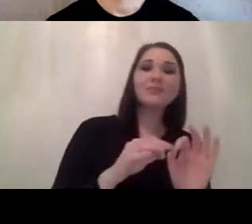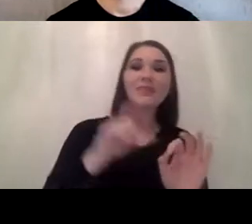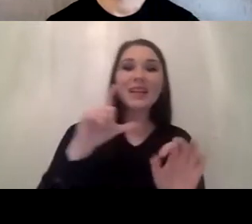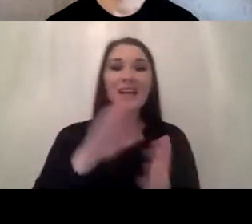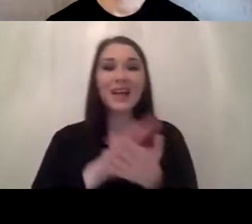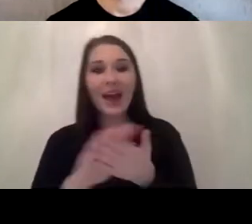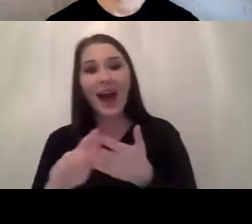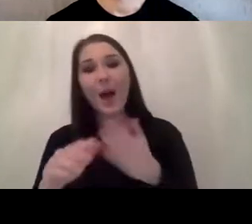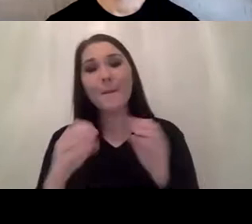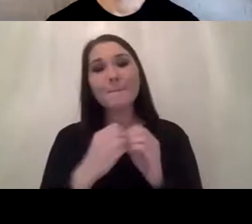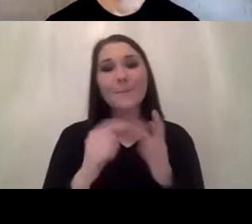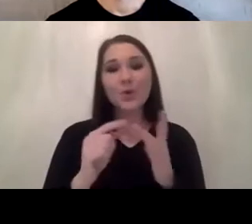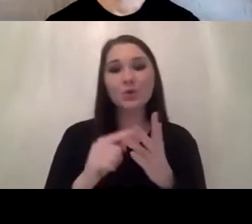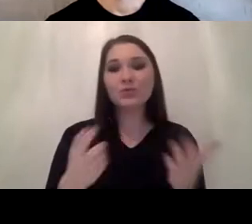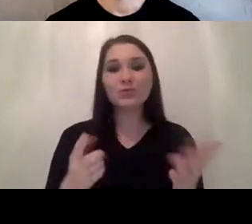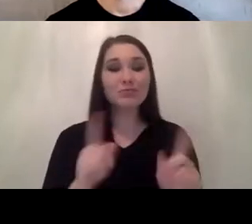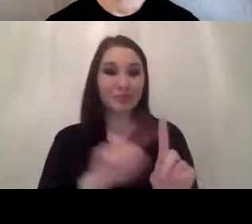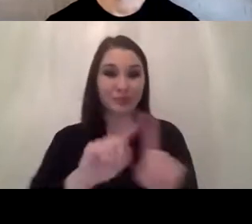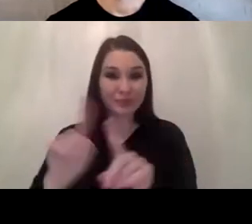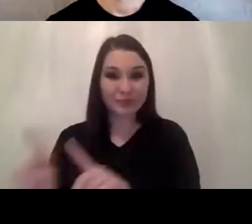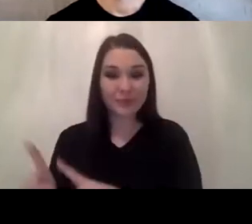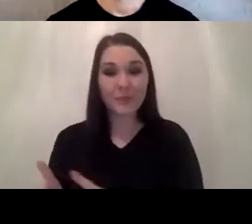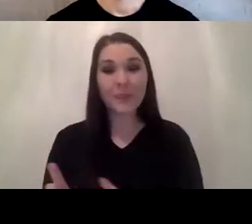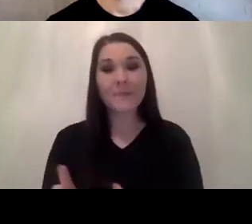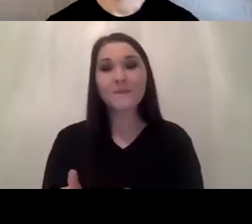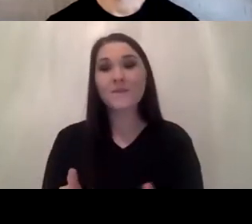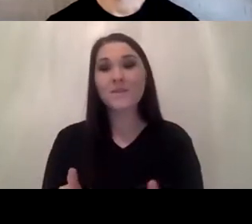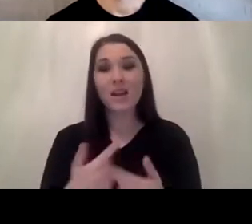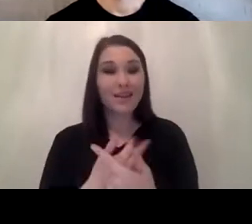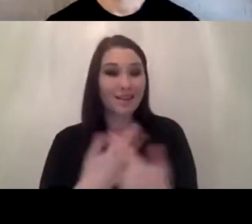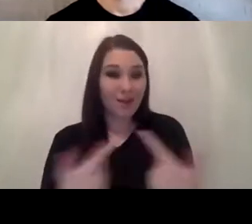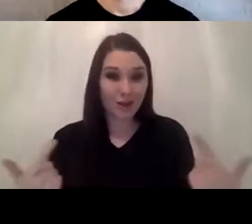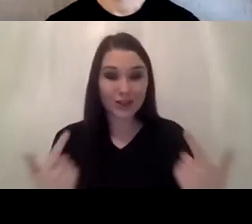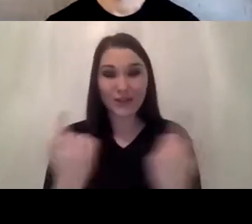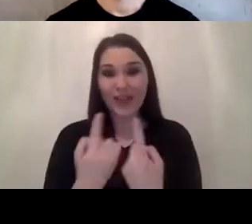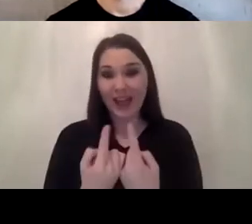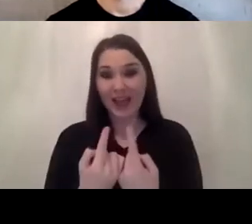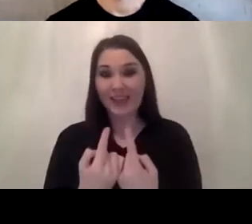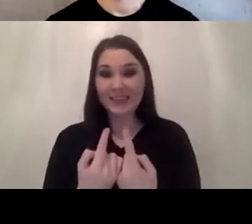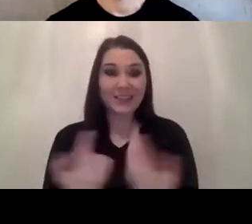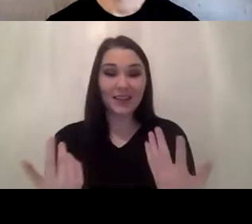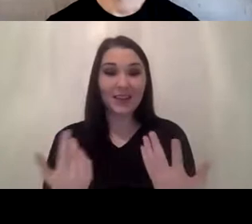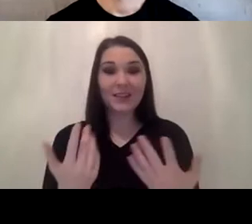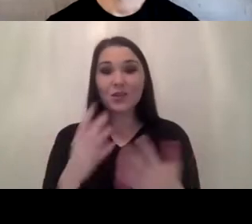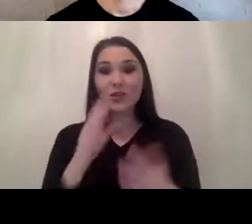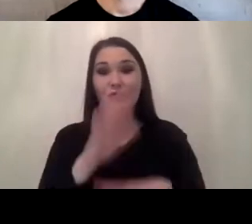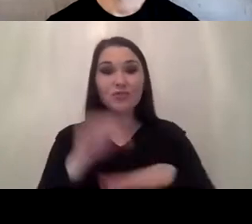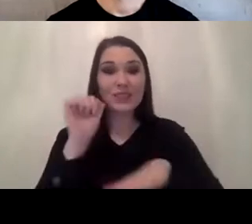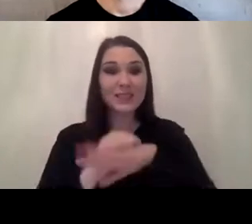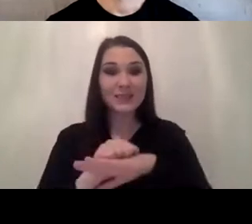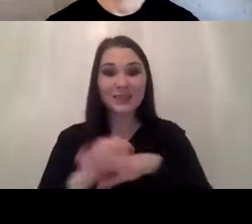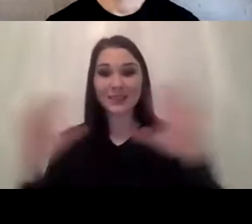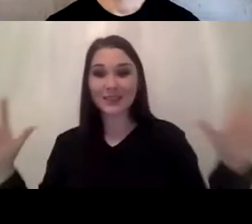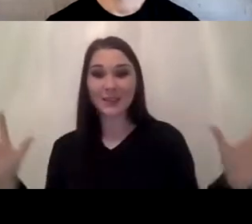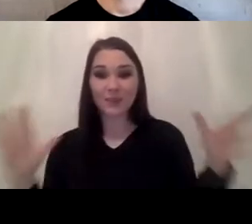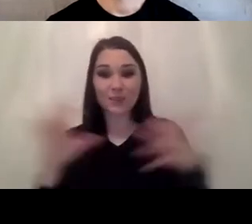use of tools that are available there to us. We've done a sort of Christmas get together where people had sort of